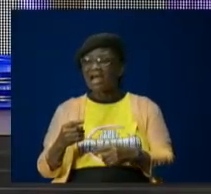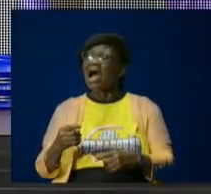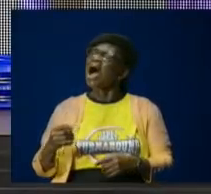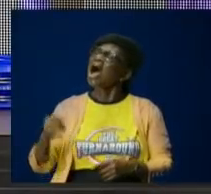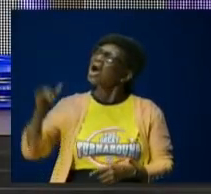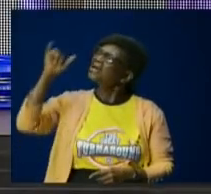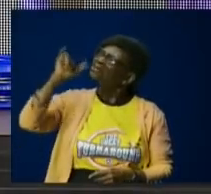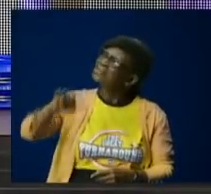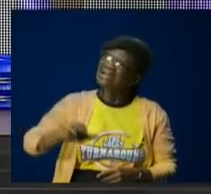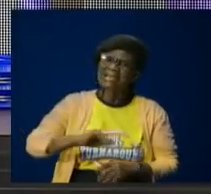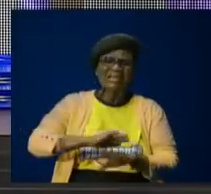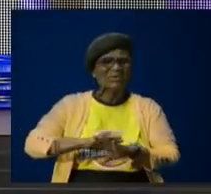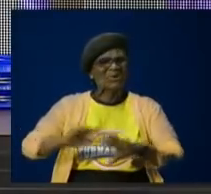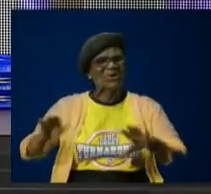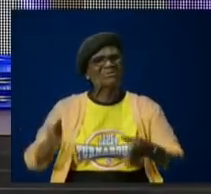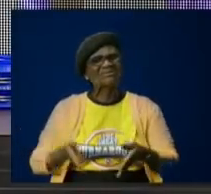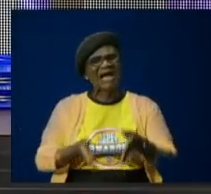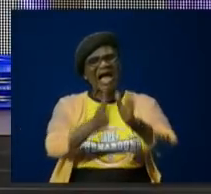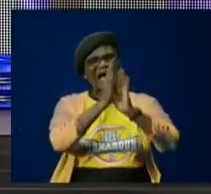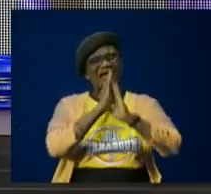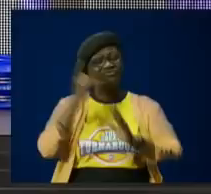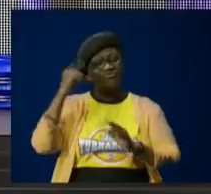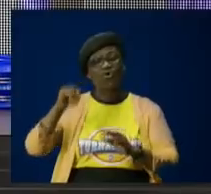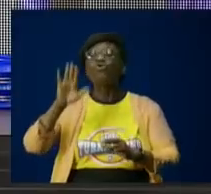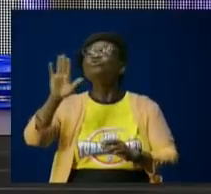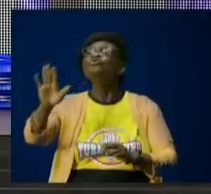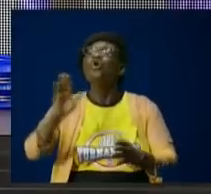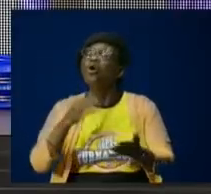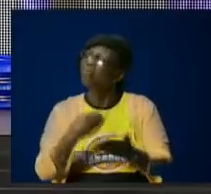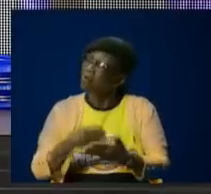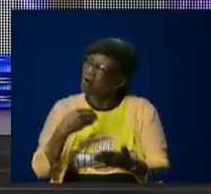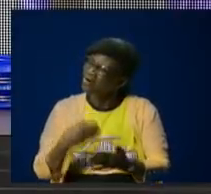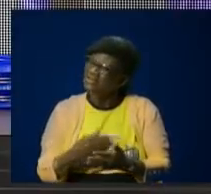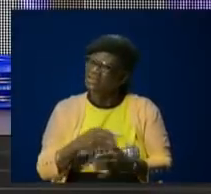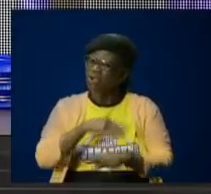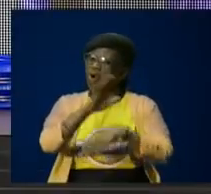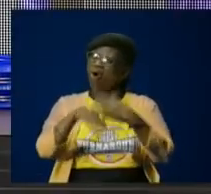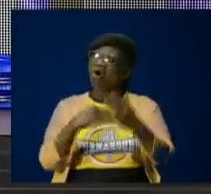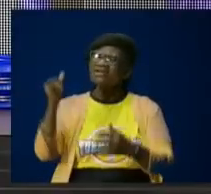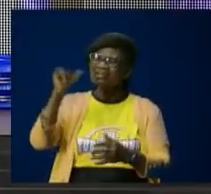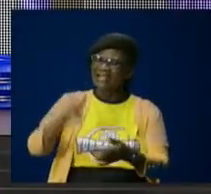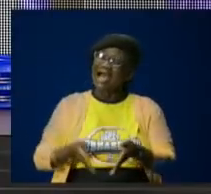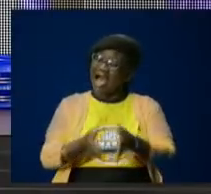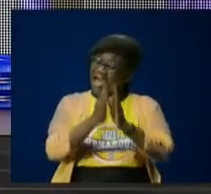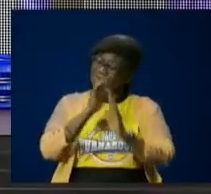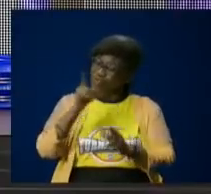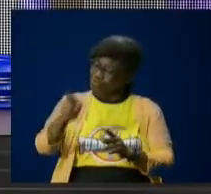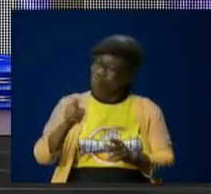money. All they are asking you is surrender your life to Jesus.